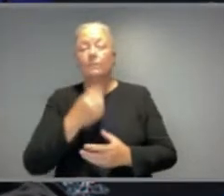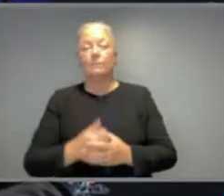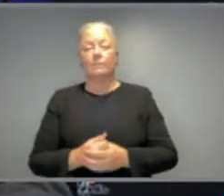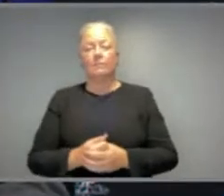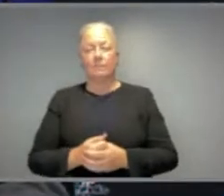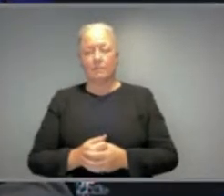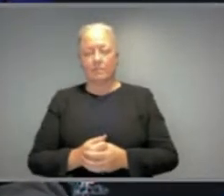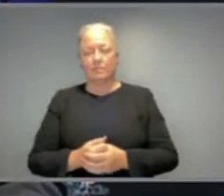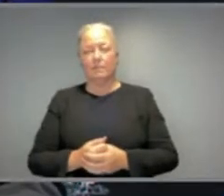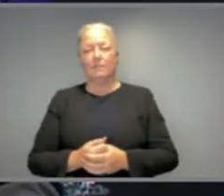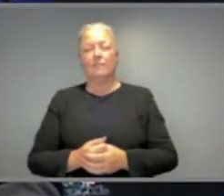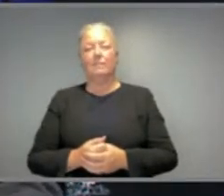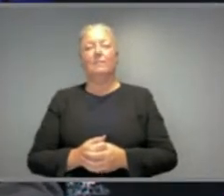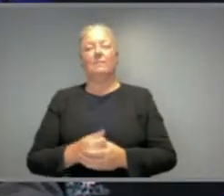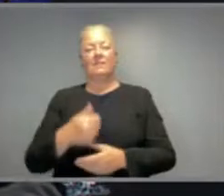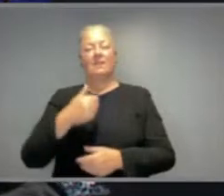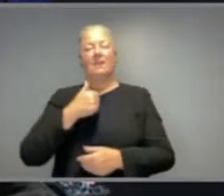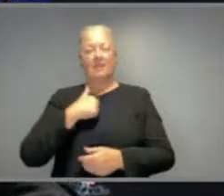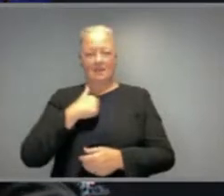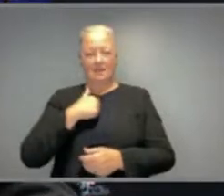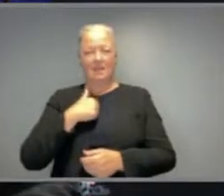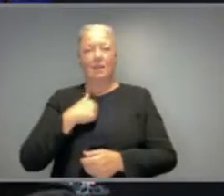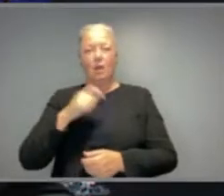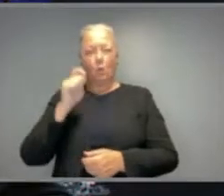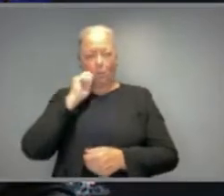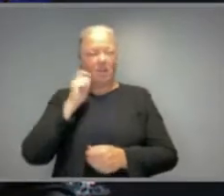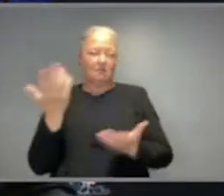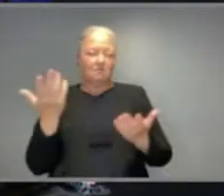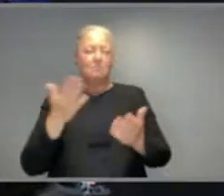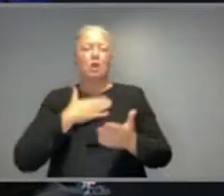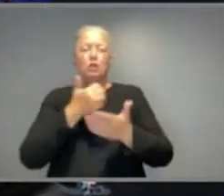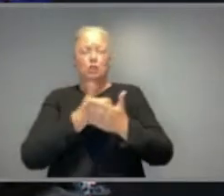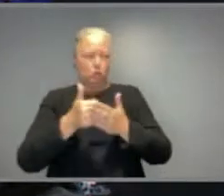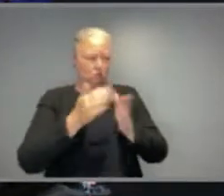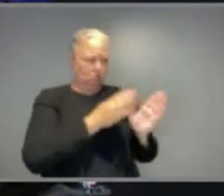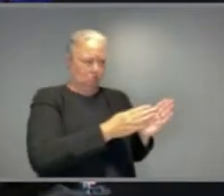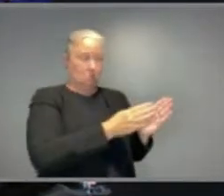practice, and I'm just going to work around the room. So we're already over here. Phil?